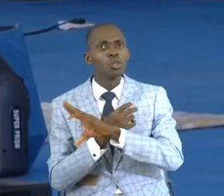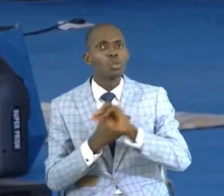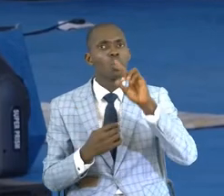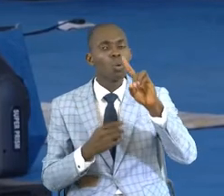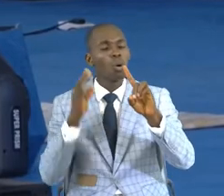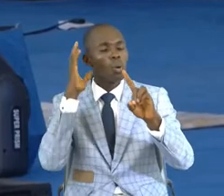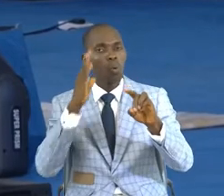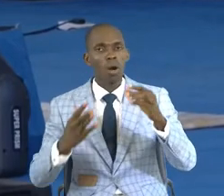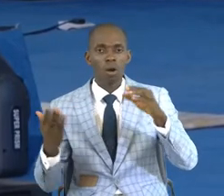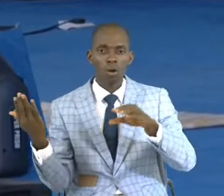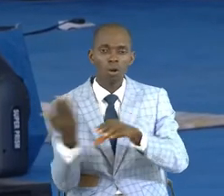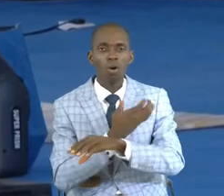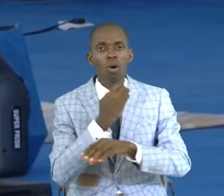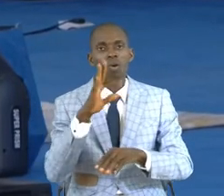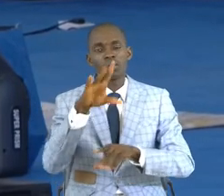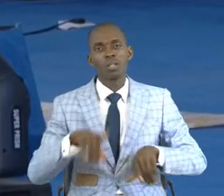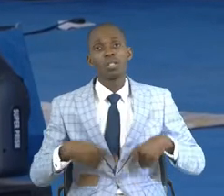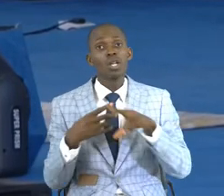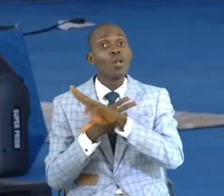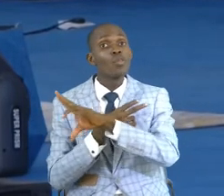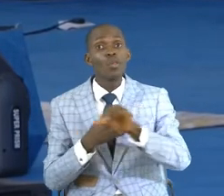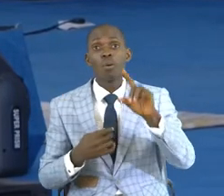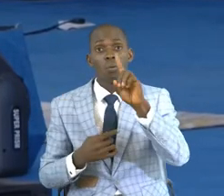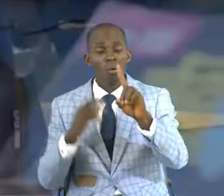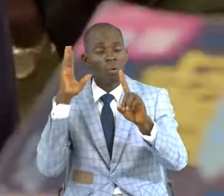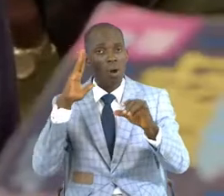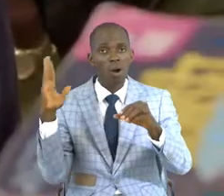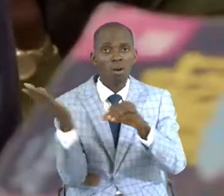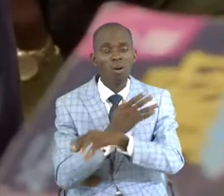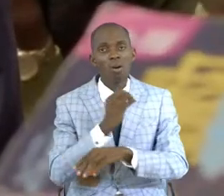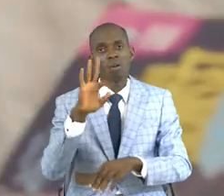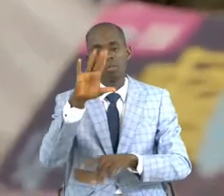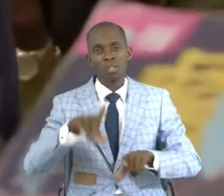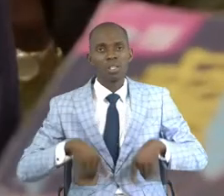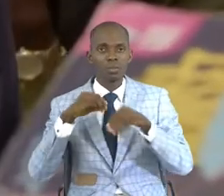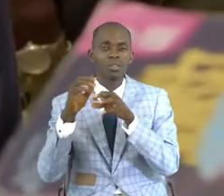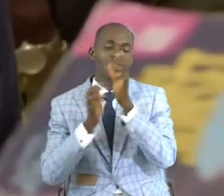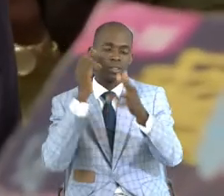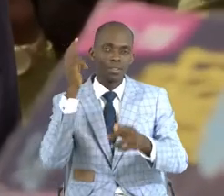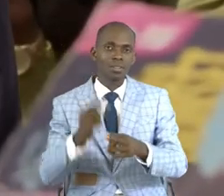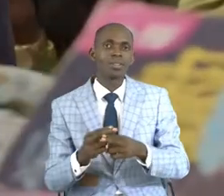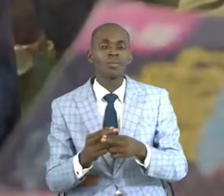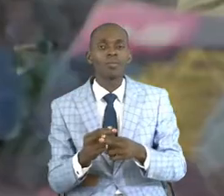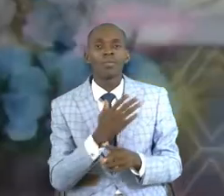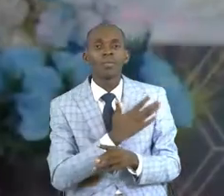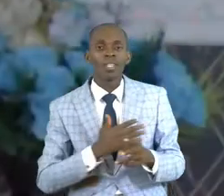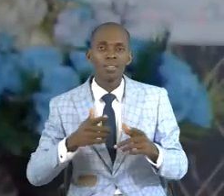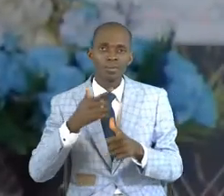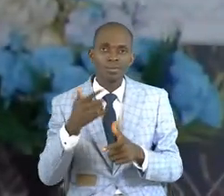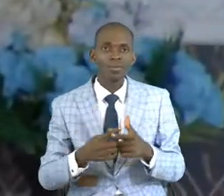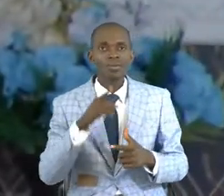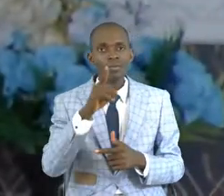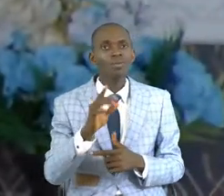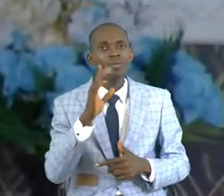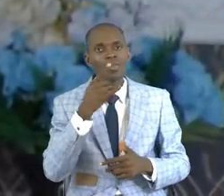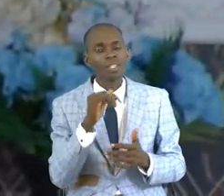life. I said nobody will cut short your life. And then you say